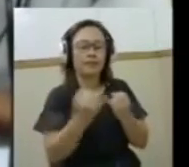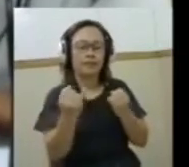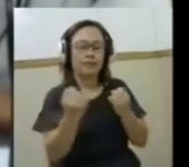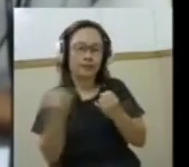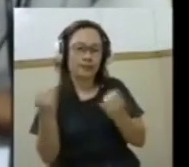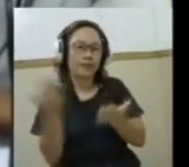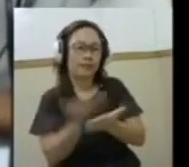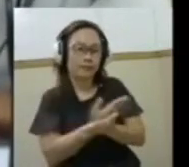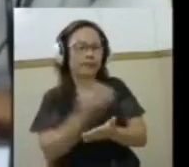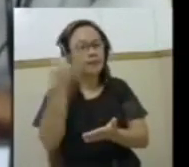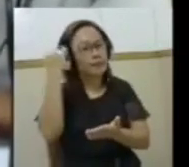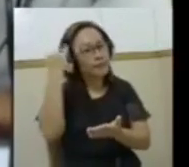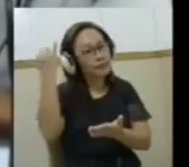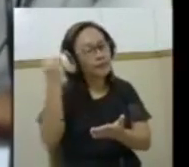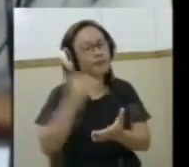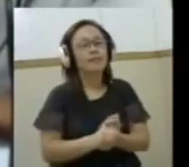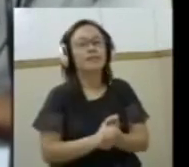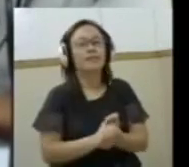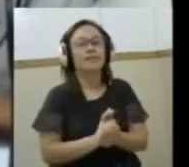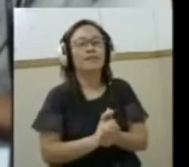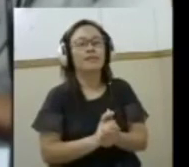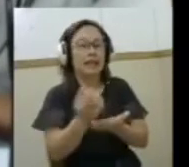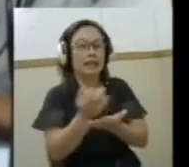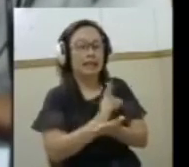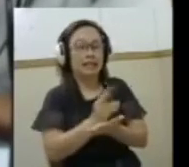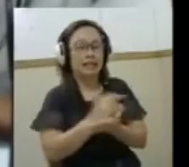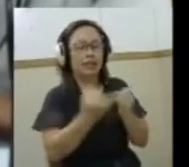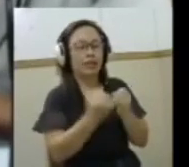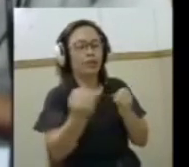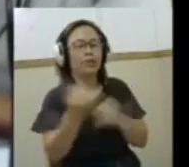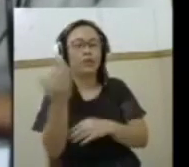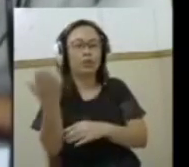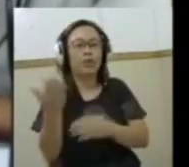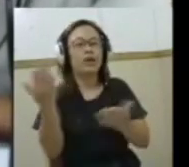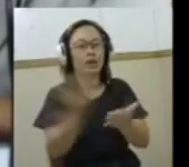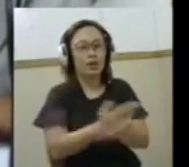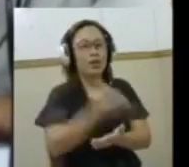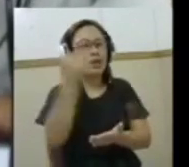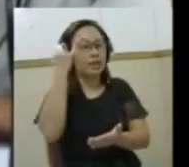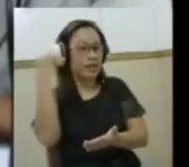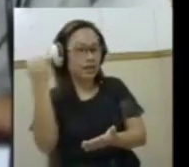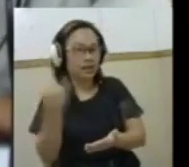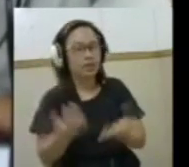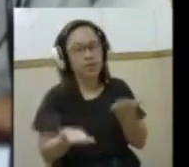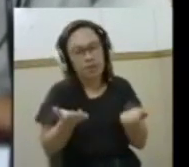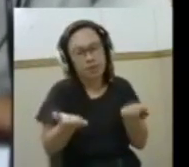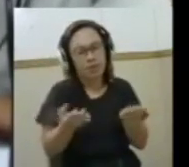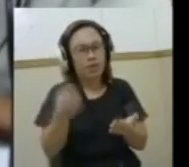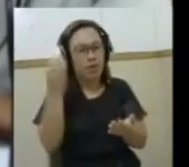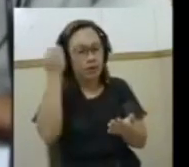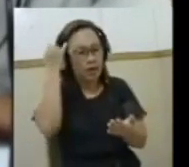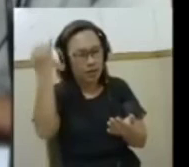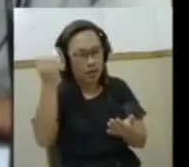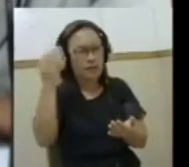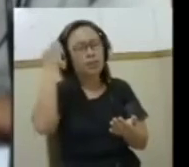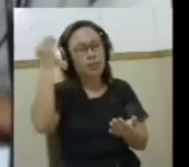new ideas. Take note, students. Research introduces you to new ideas. You may already have opinions and ideas